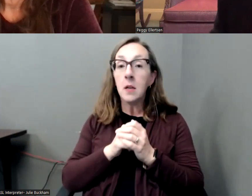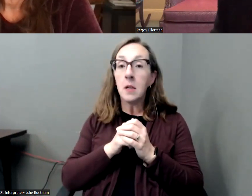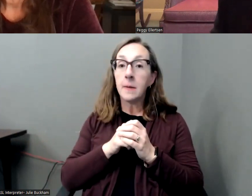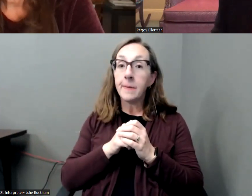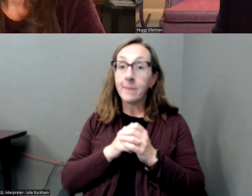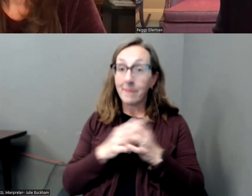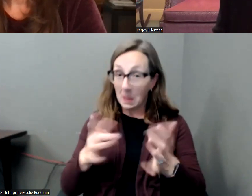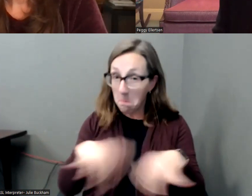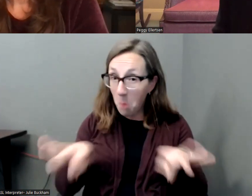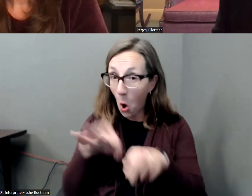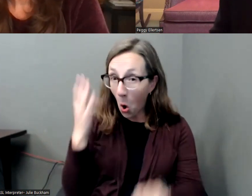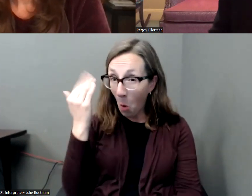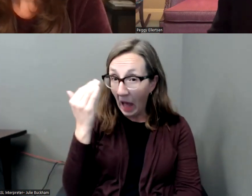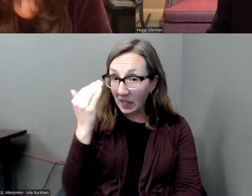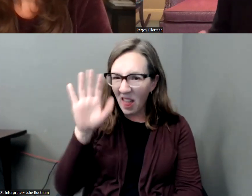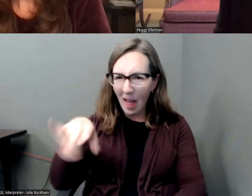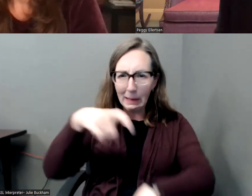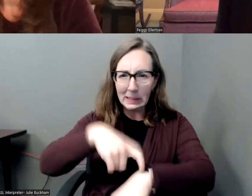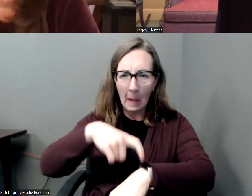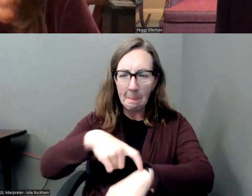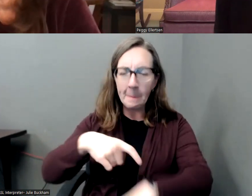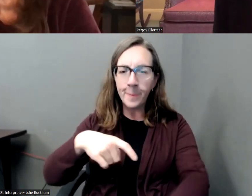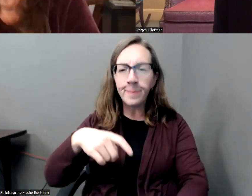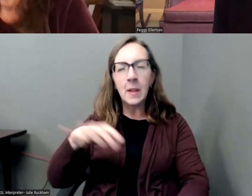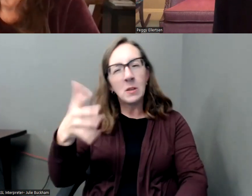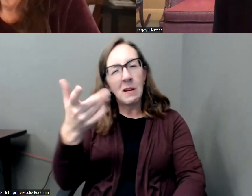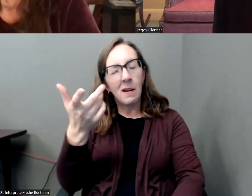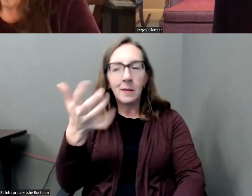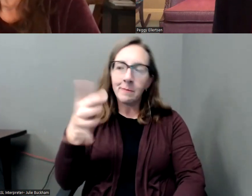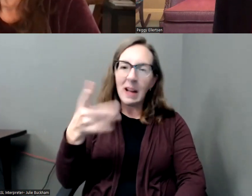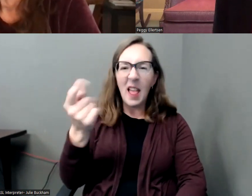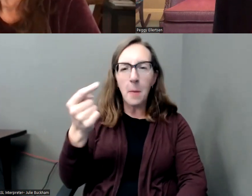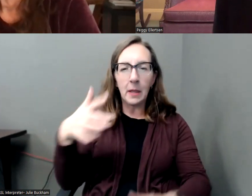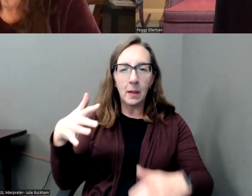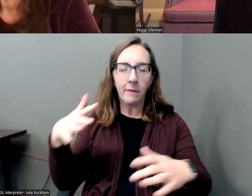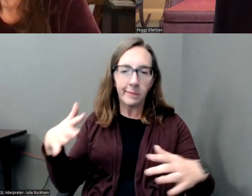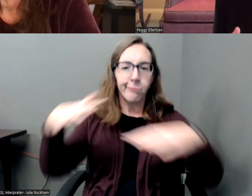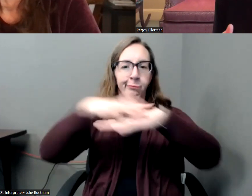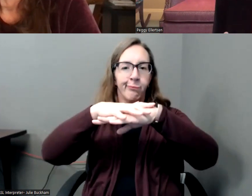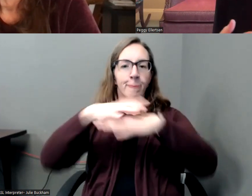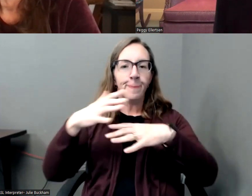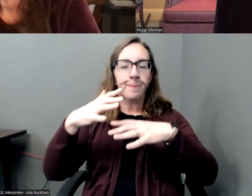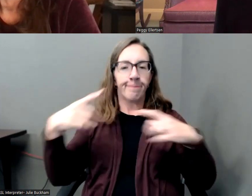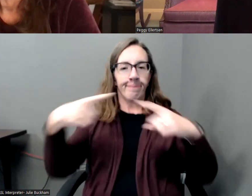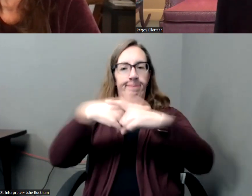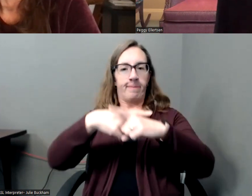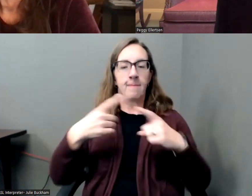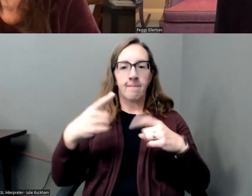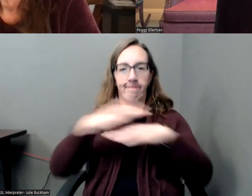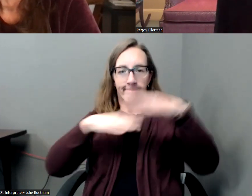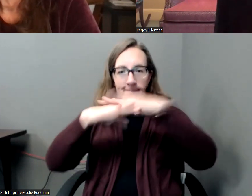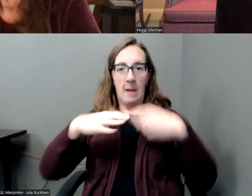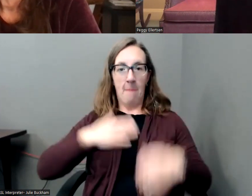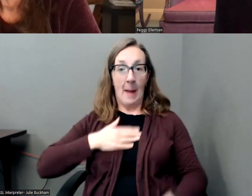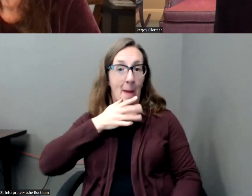this moment in time, there was an intersection with a period during which my mother's functioning,